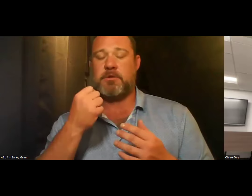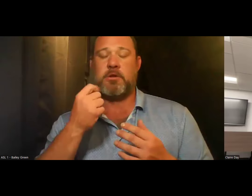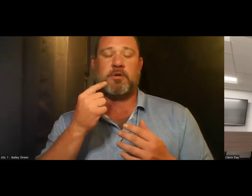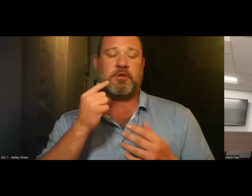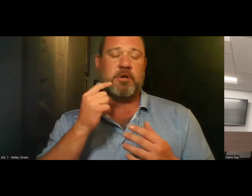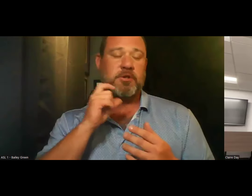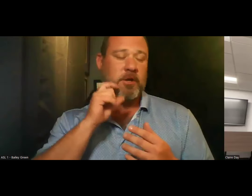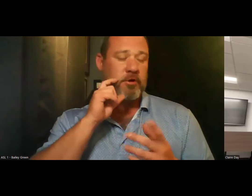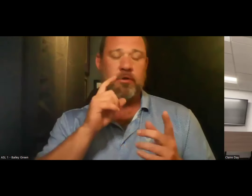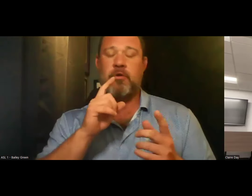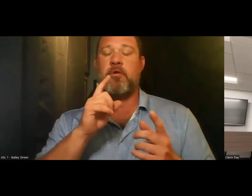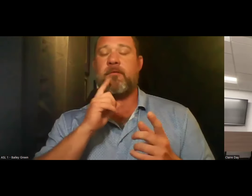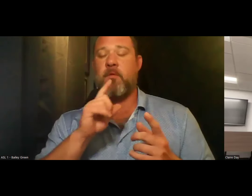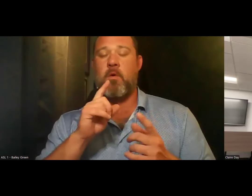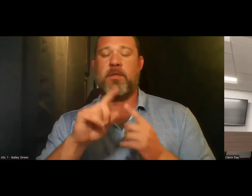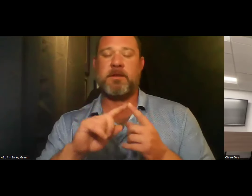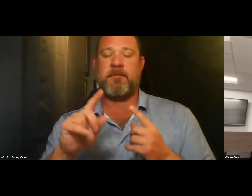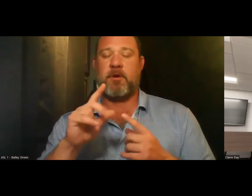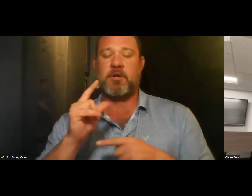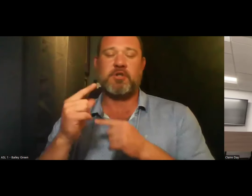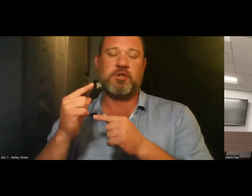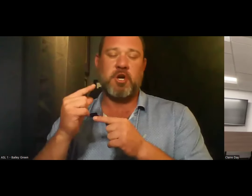APOE4 genotype. So there